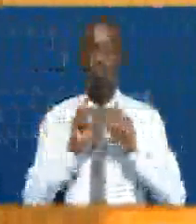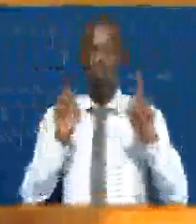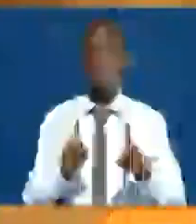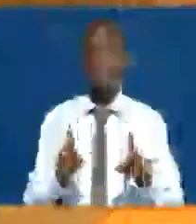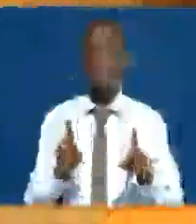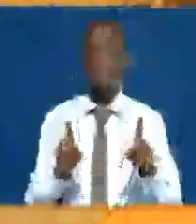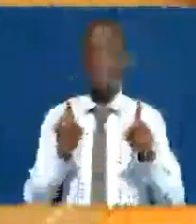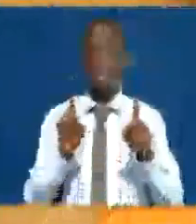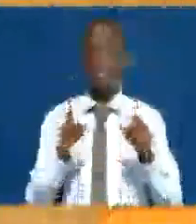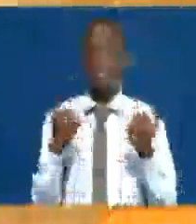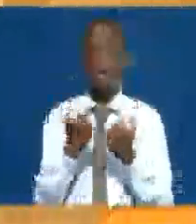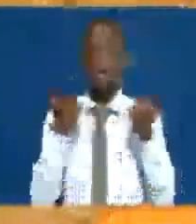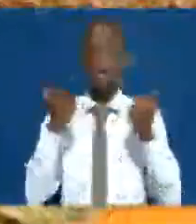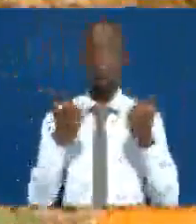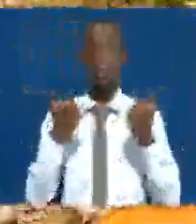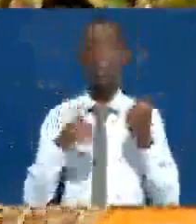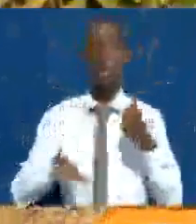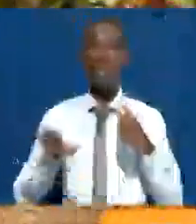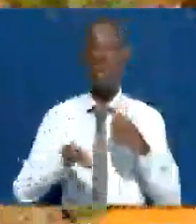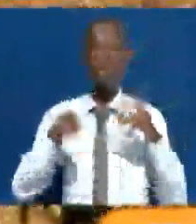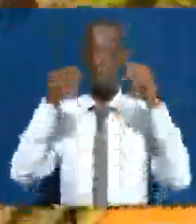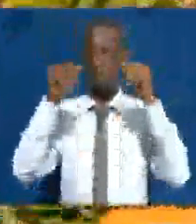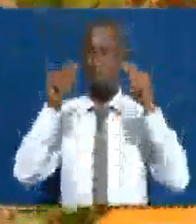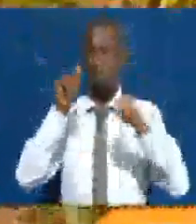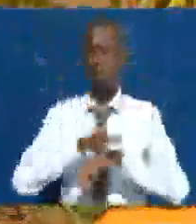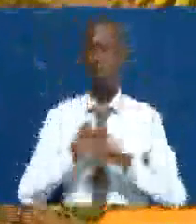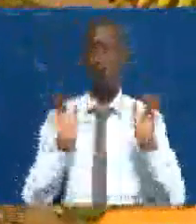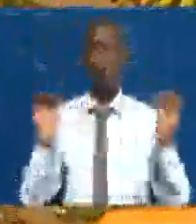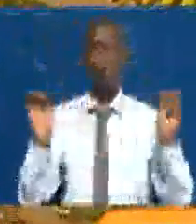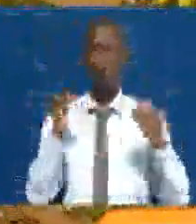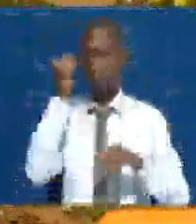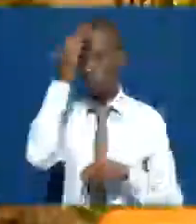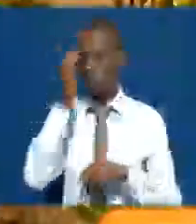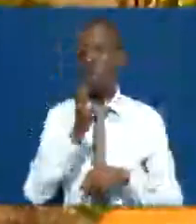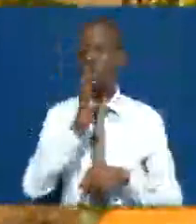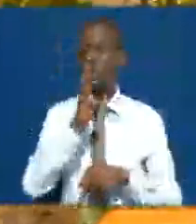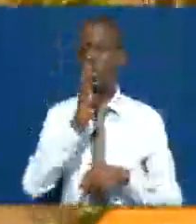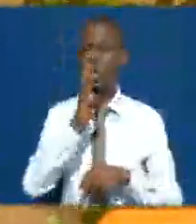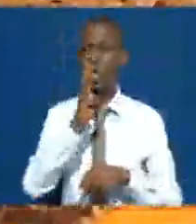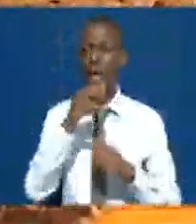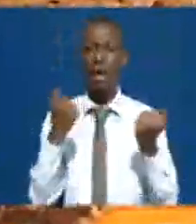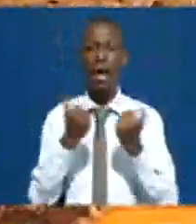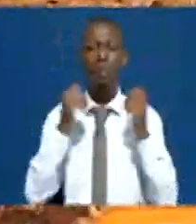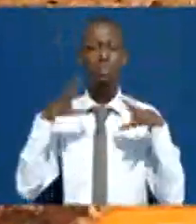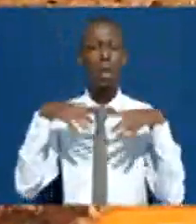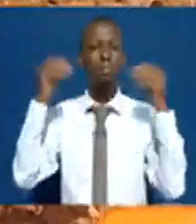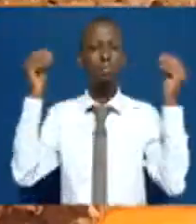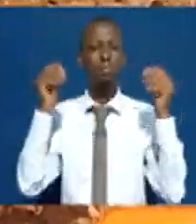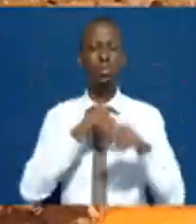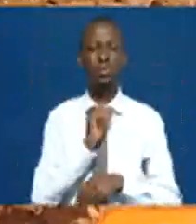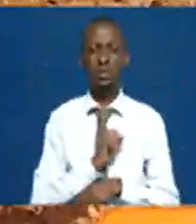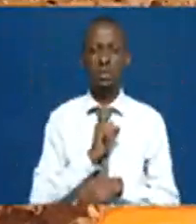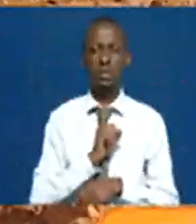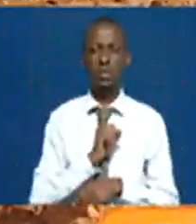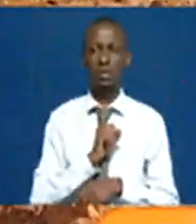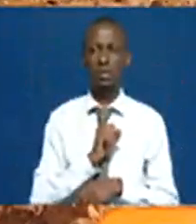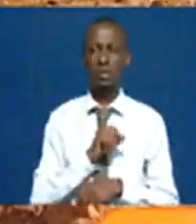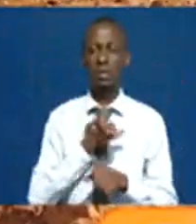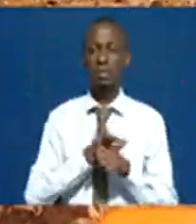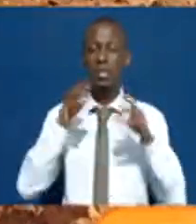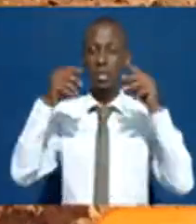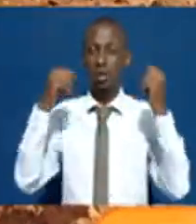should never be carried out on saline soils as it increases evaporation. On most soils, it has a high likelihood